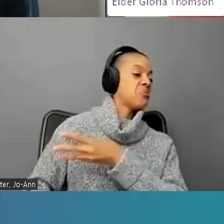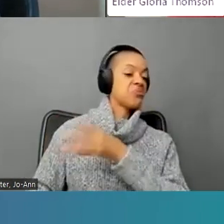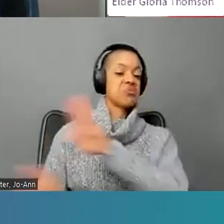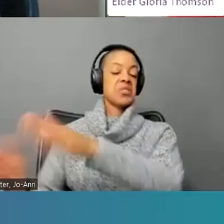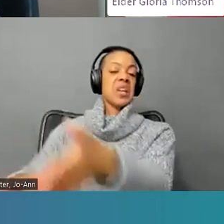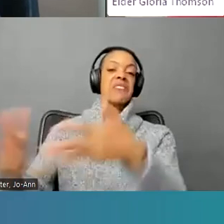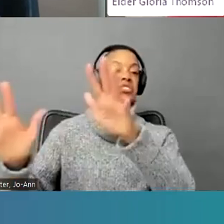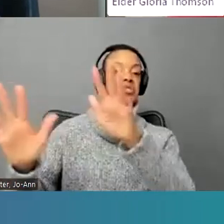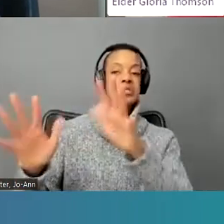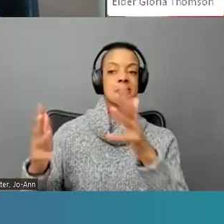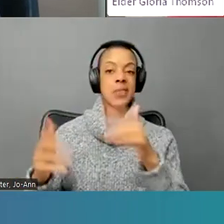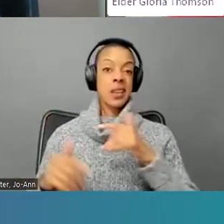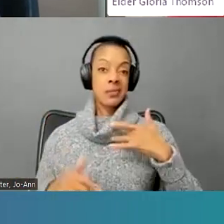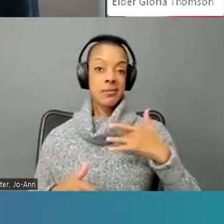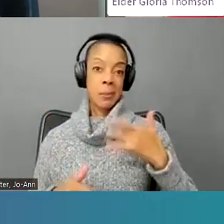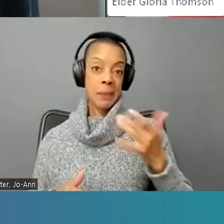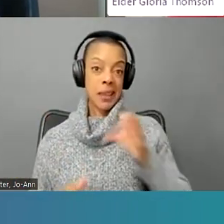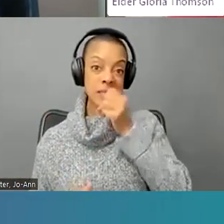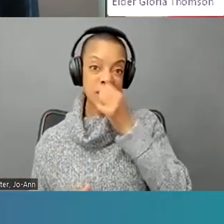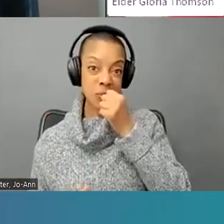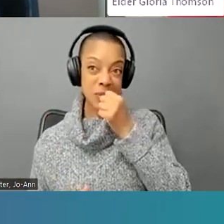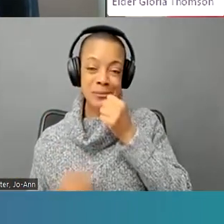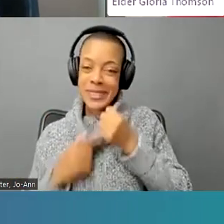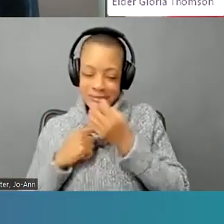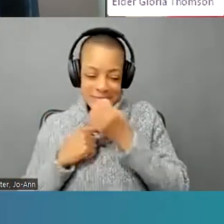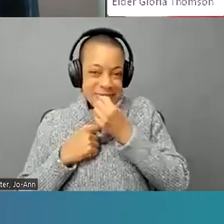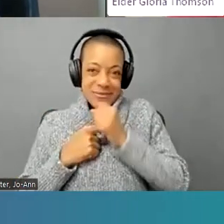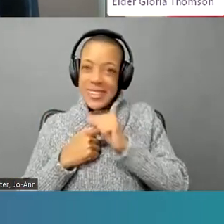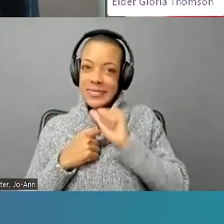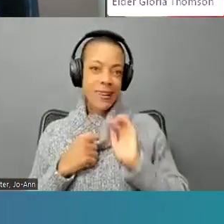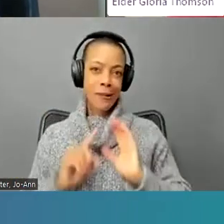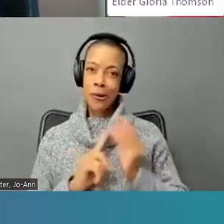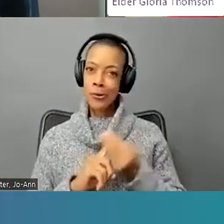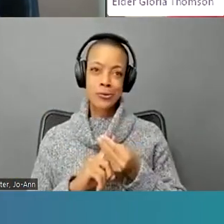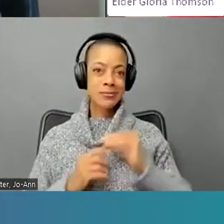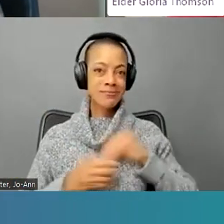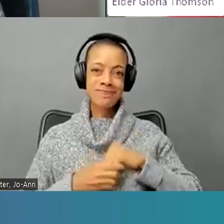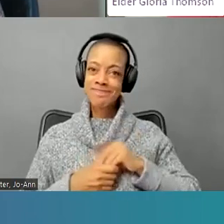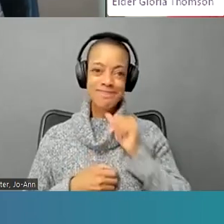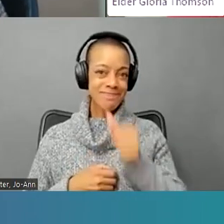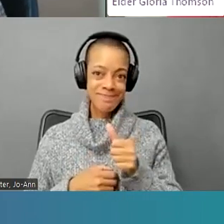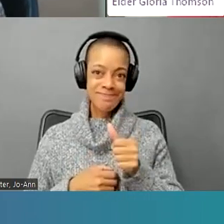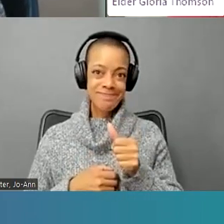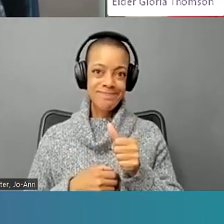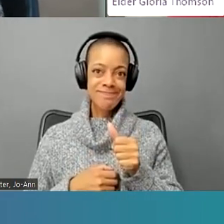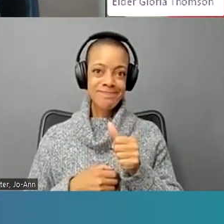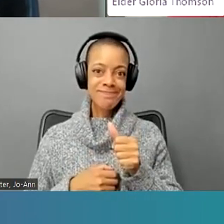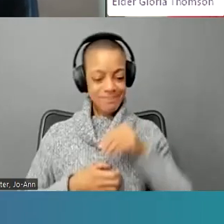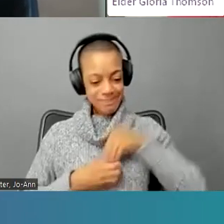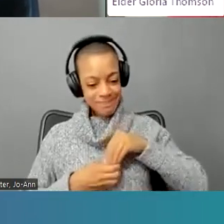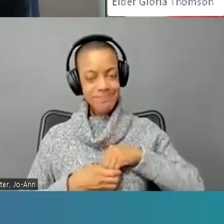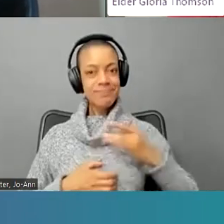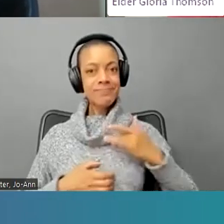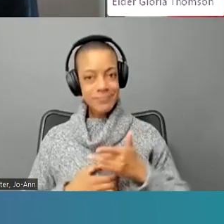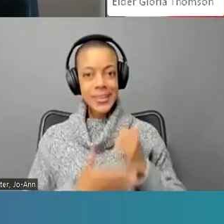But that is not our culture. Our culture is to help one another, to love